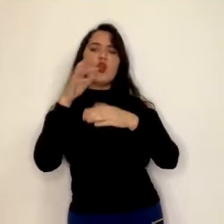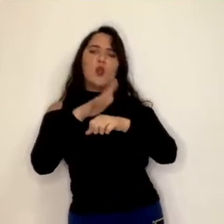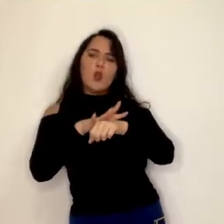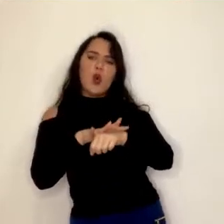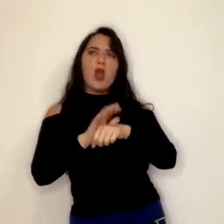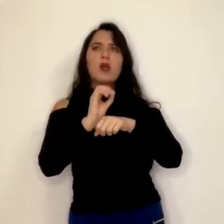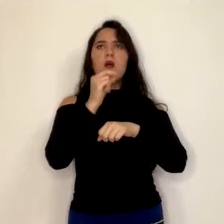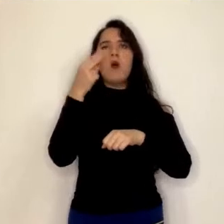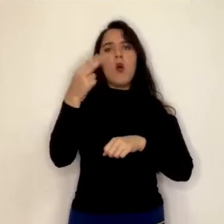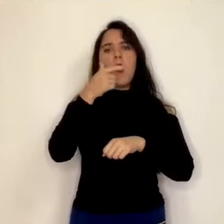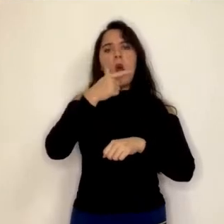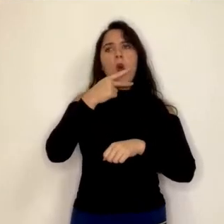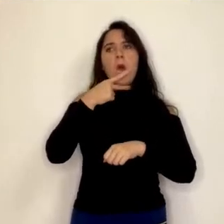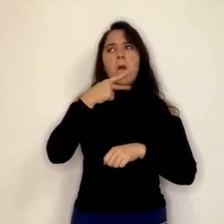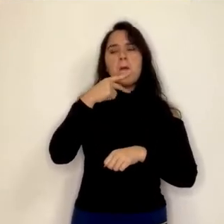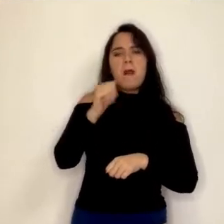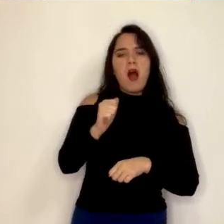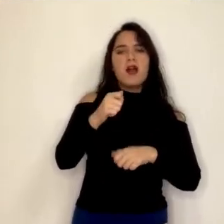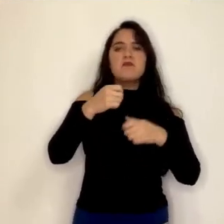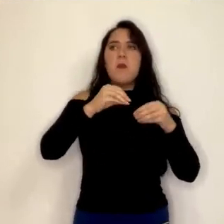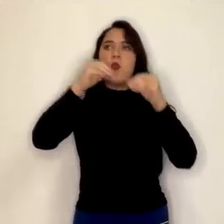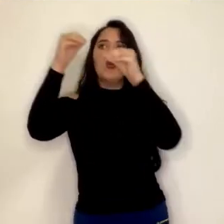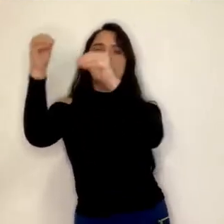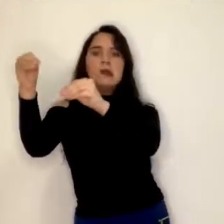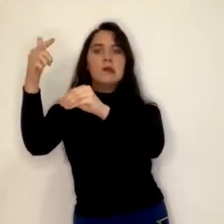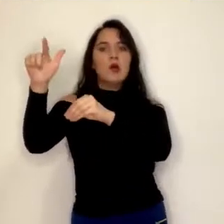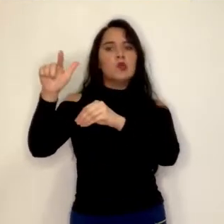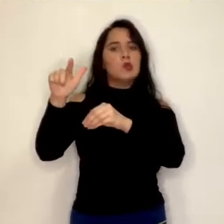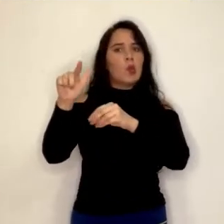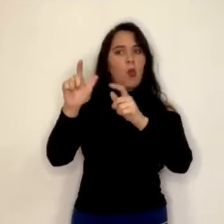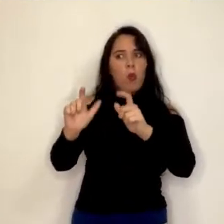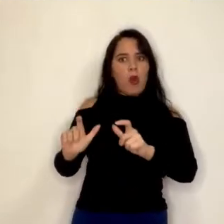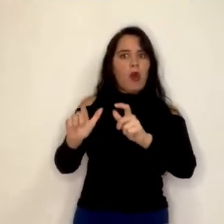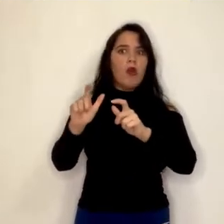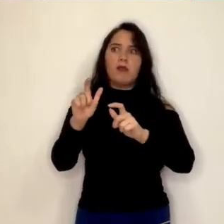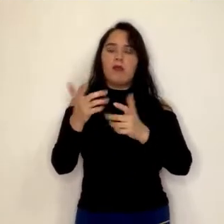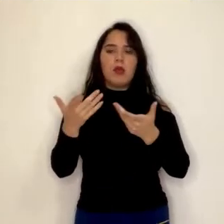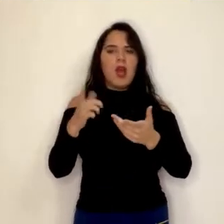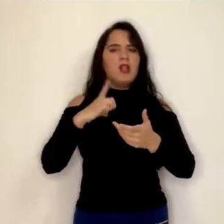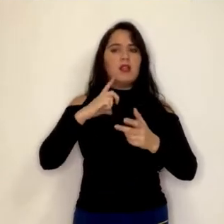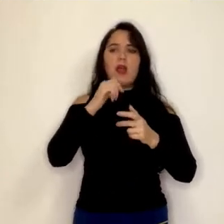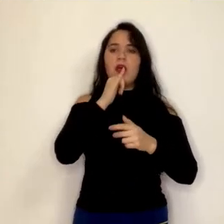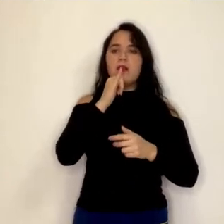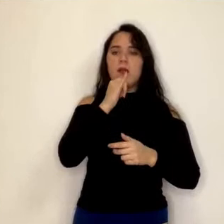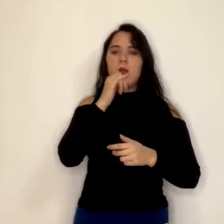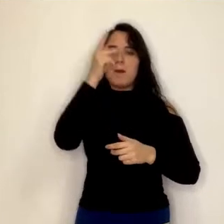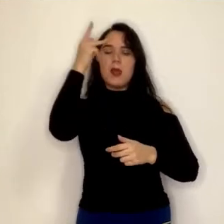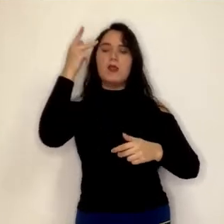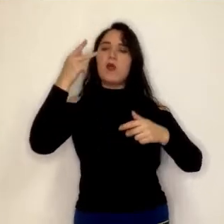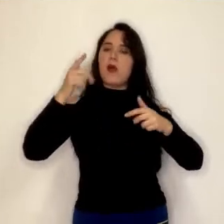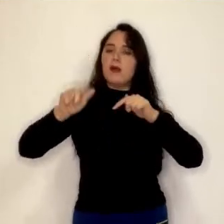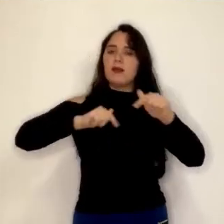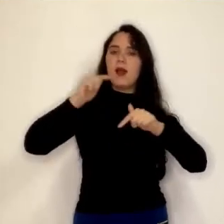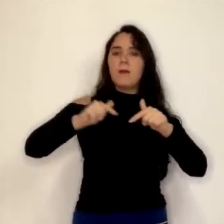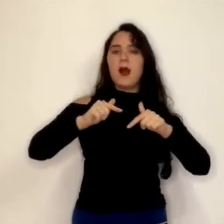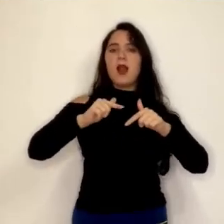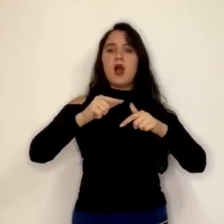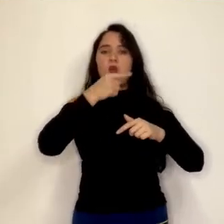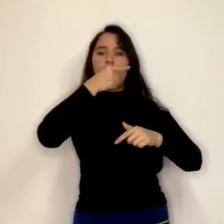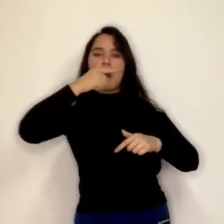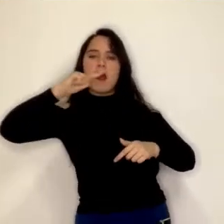Sometimes they were sick, sometimes they were migrating. We have people who work with sugar cane.